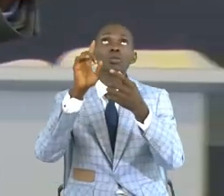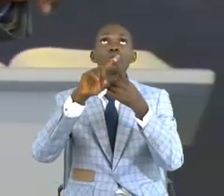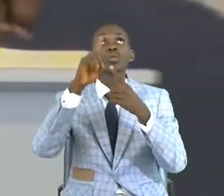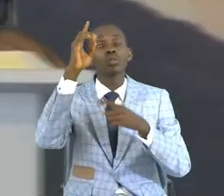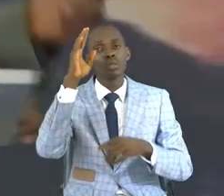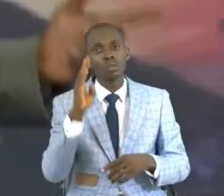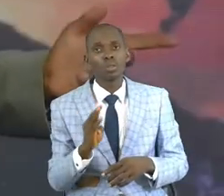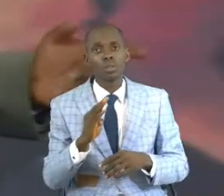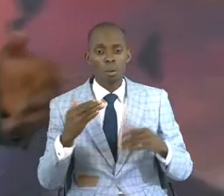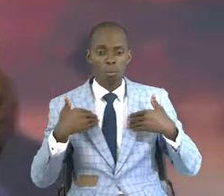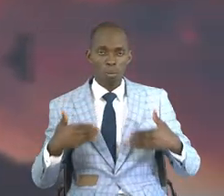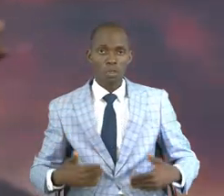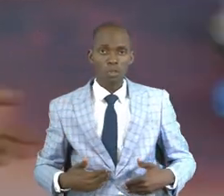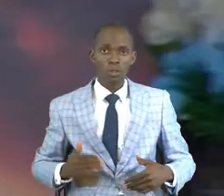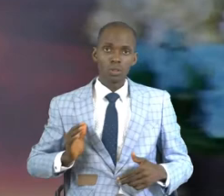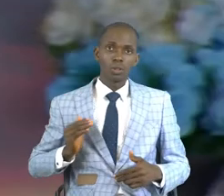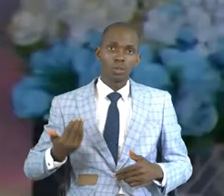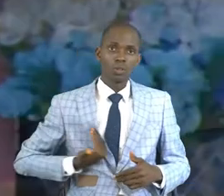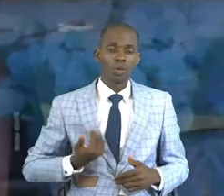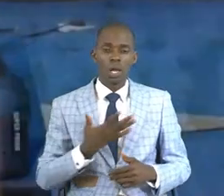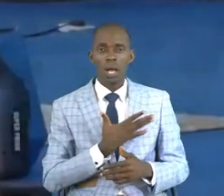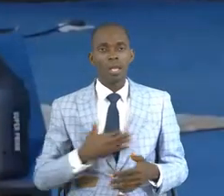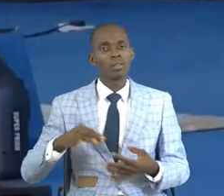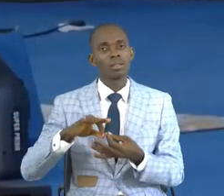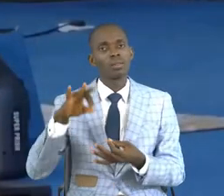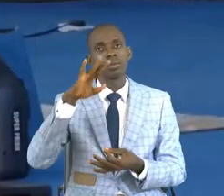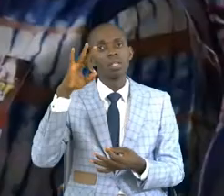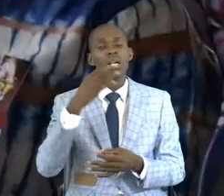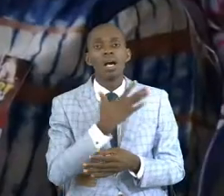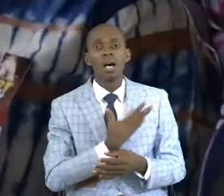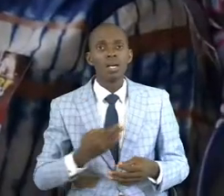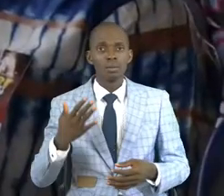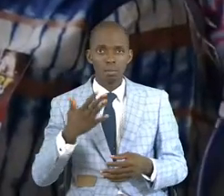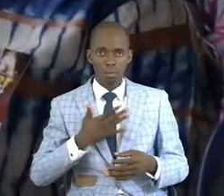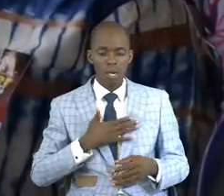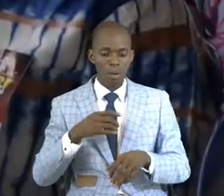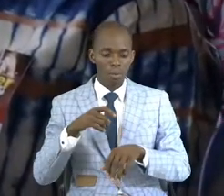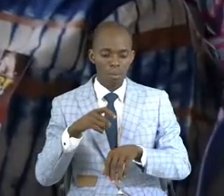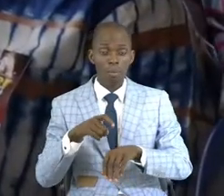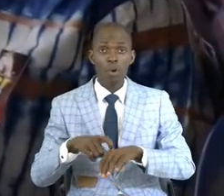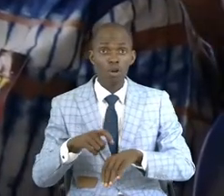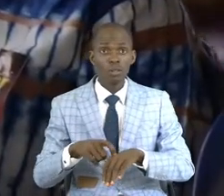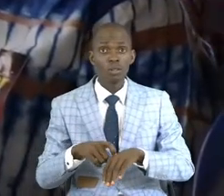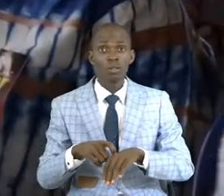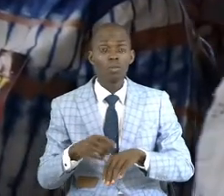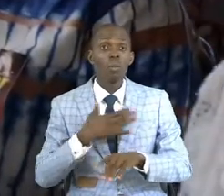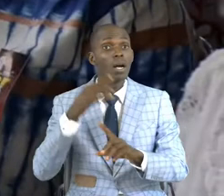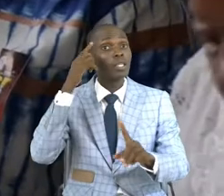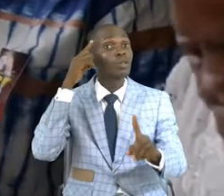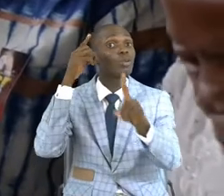body, soul, and spirit. And my goal is to glorify